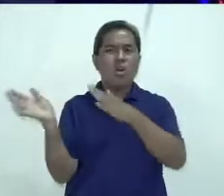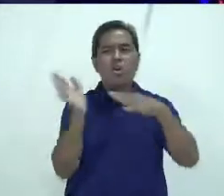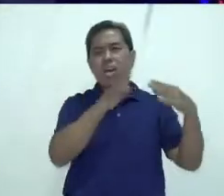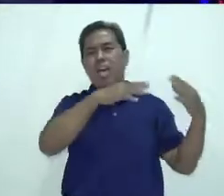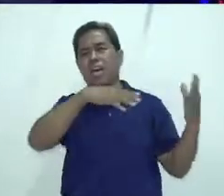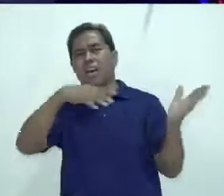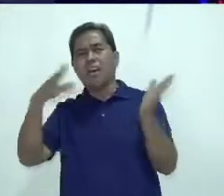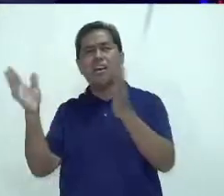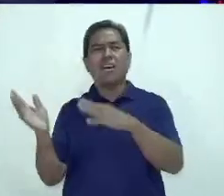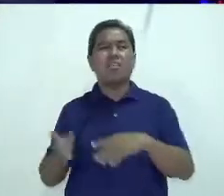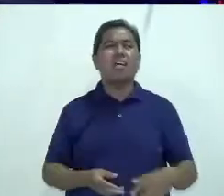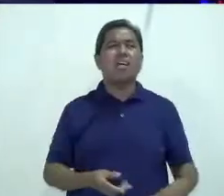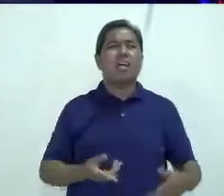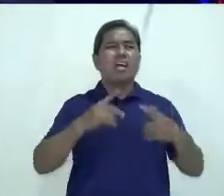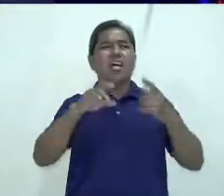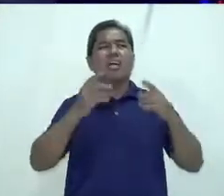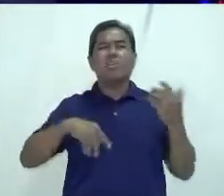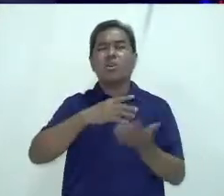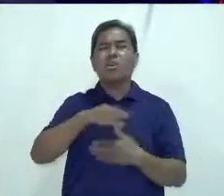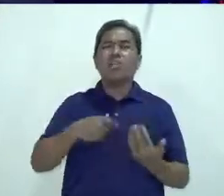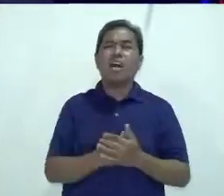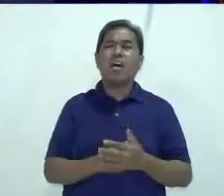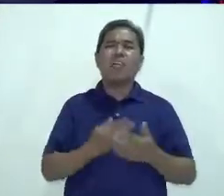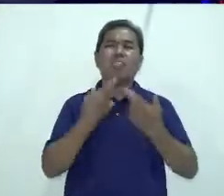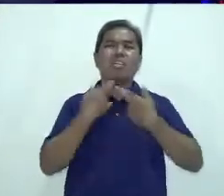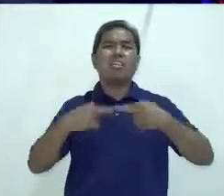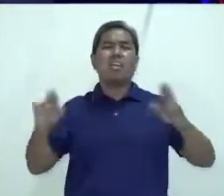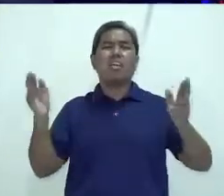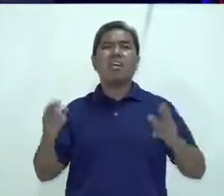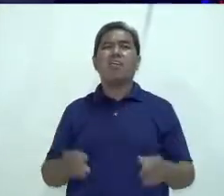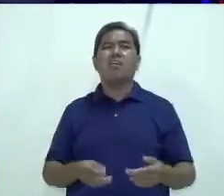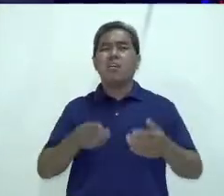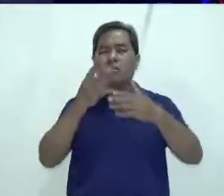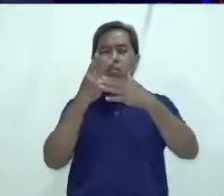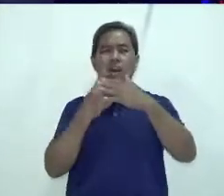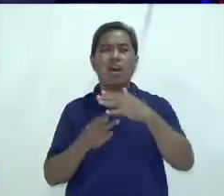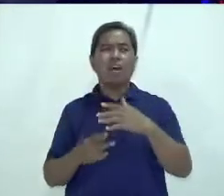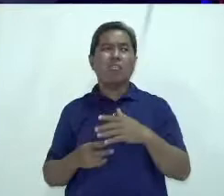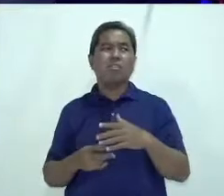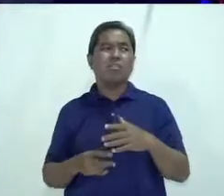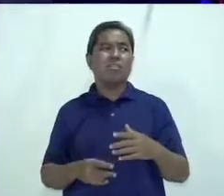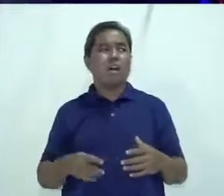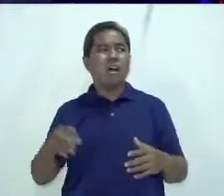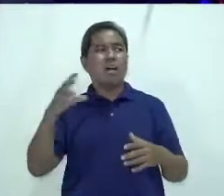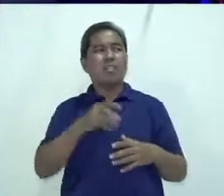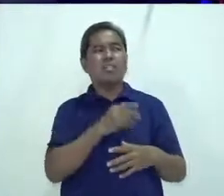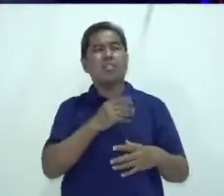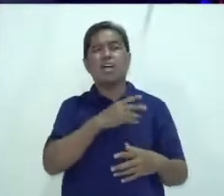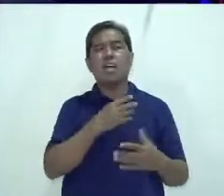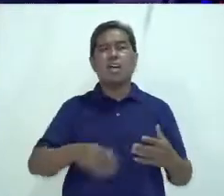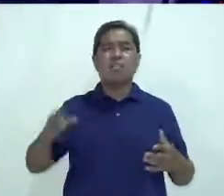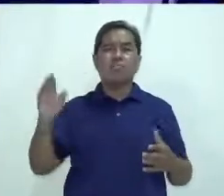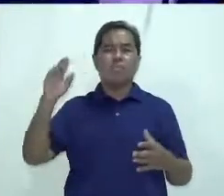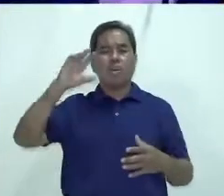Spirit's blowing, move upon our praise. Yes, Lord. Sons and